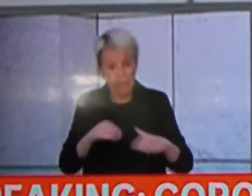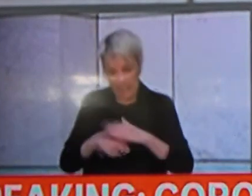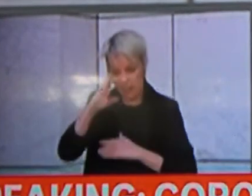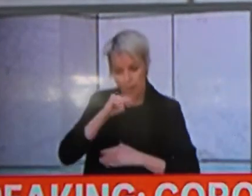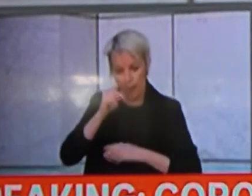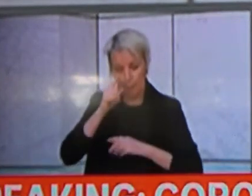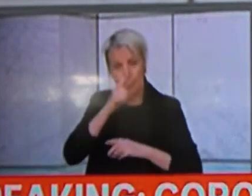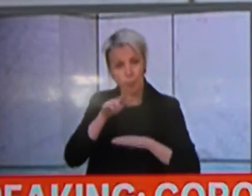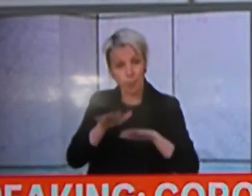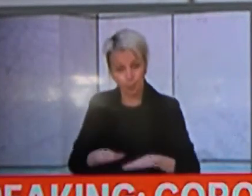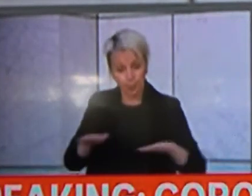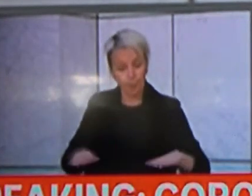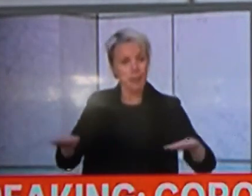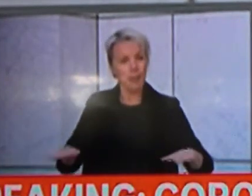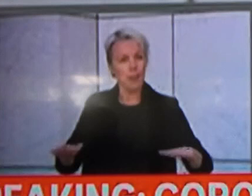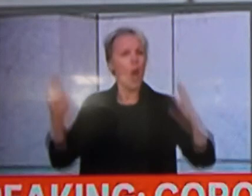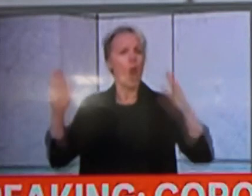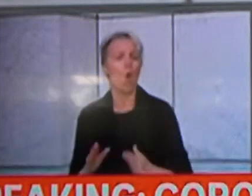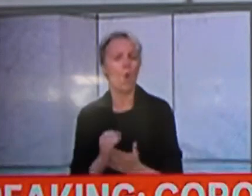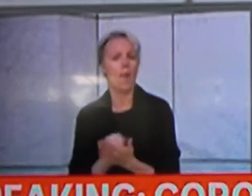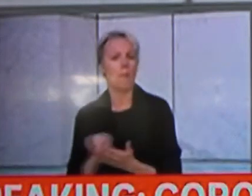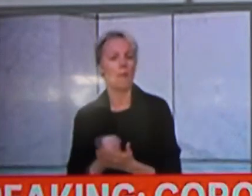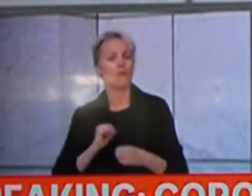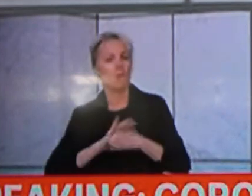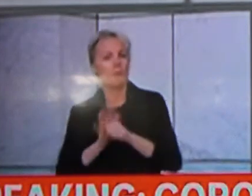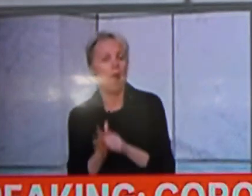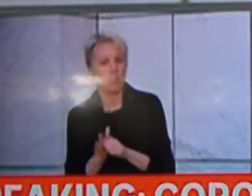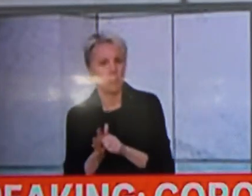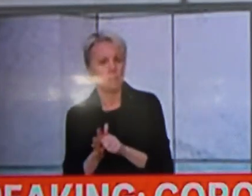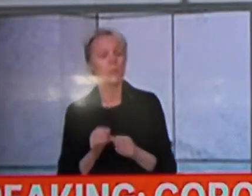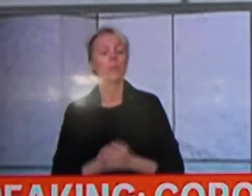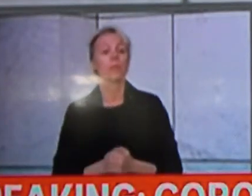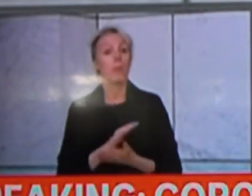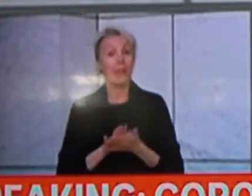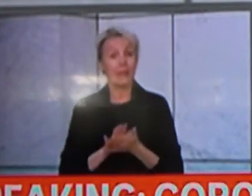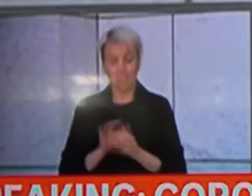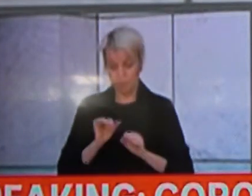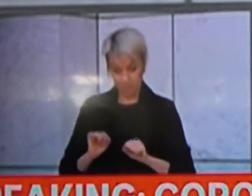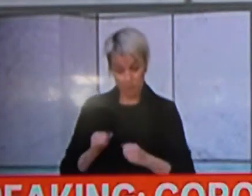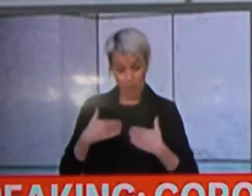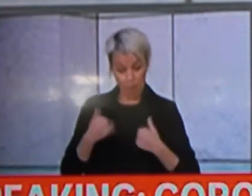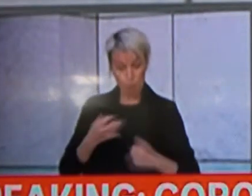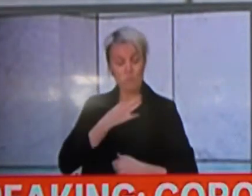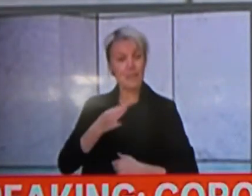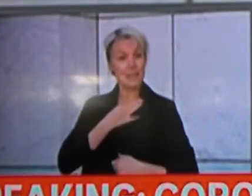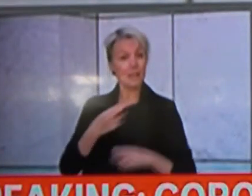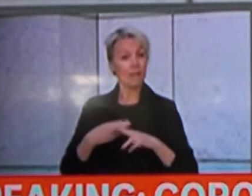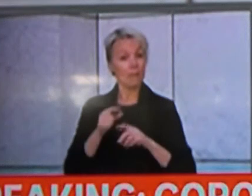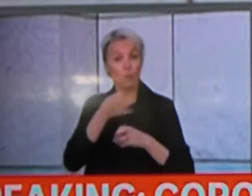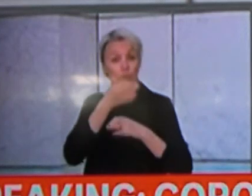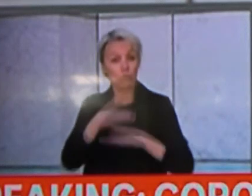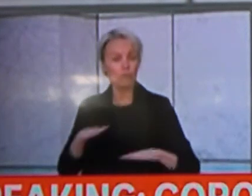lower than it is for the rest of the population. And so the health risk to children is less, is our advice, than to other parts